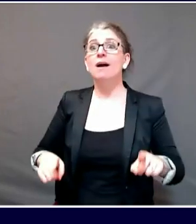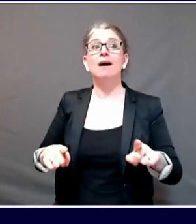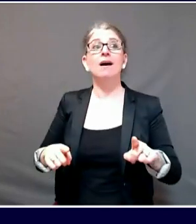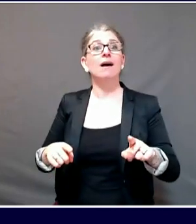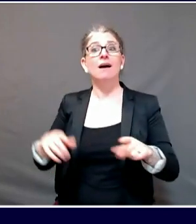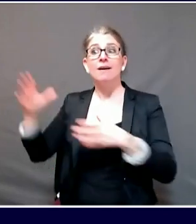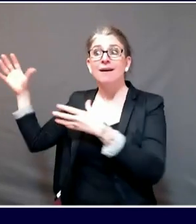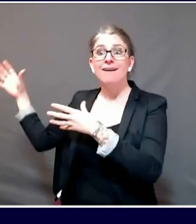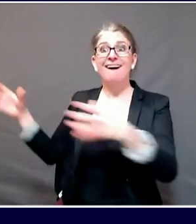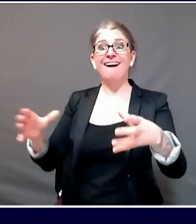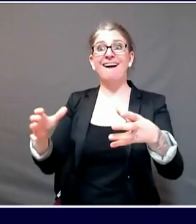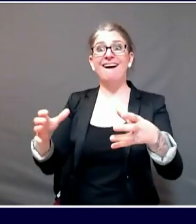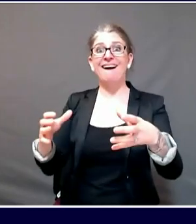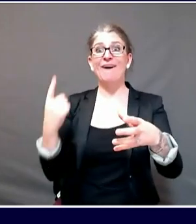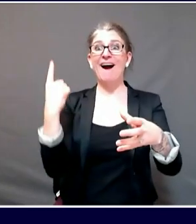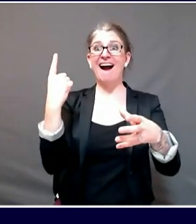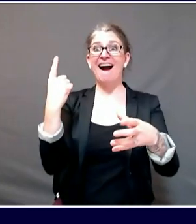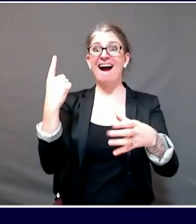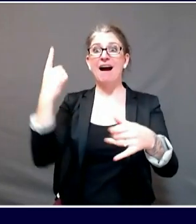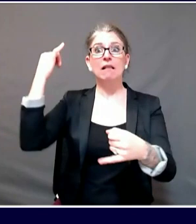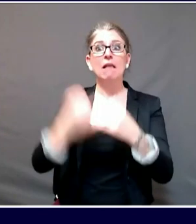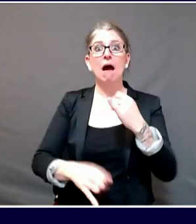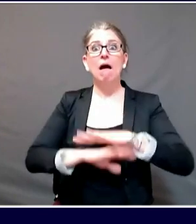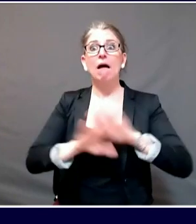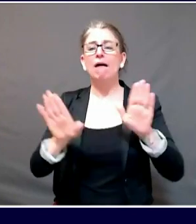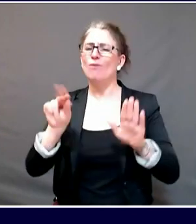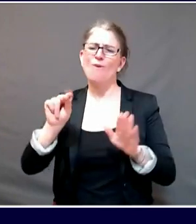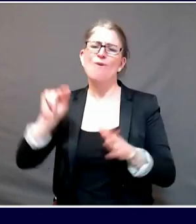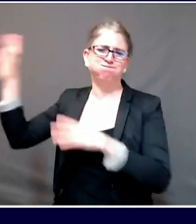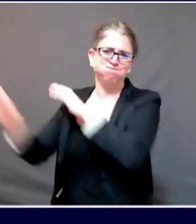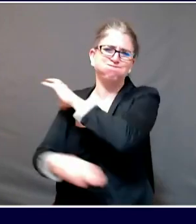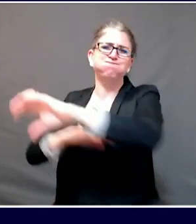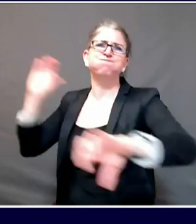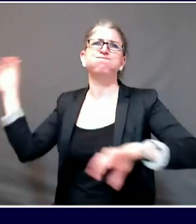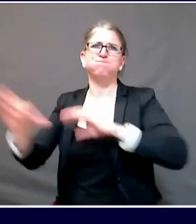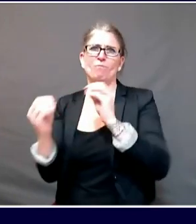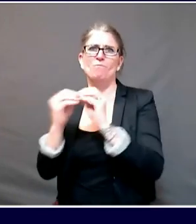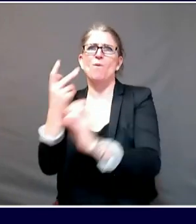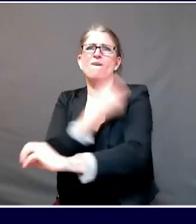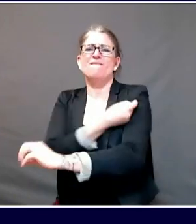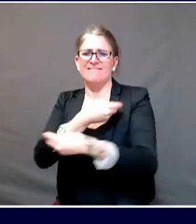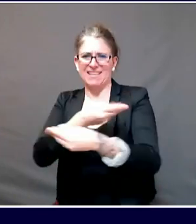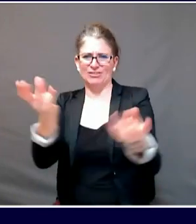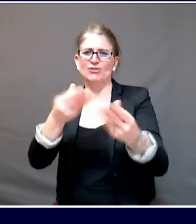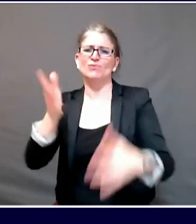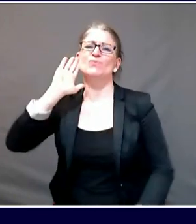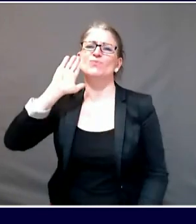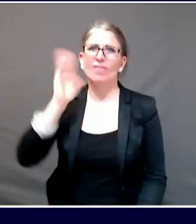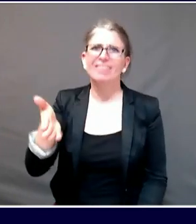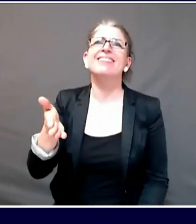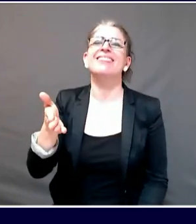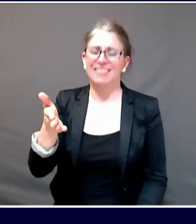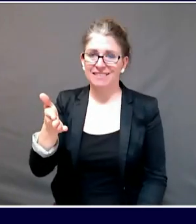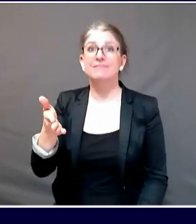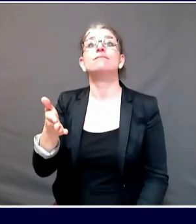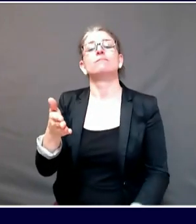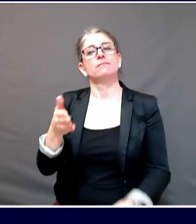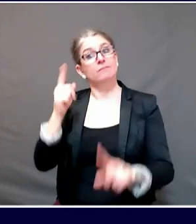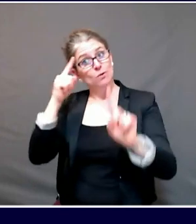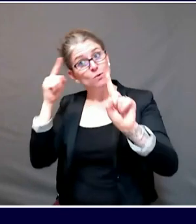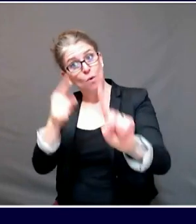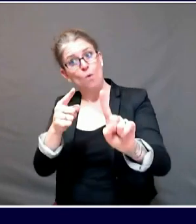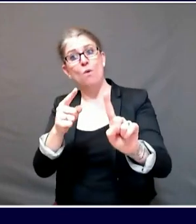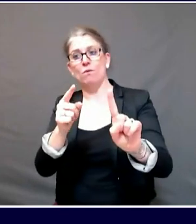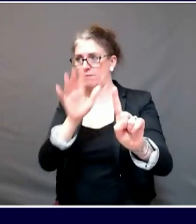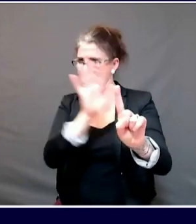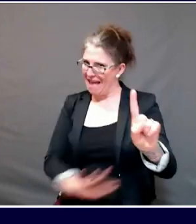roughly 2.6 million doses of vaccine to have every single Maine person fully vaccinated. What we've